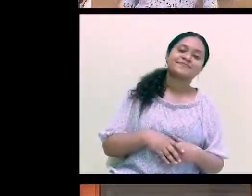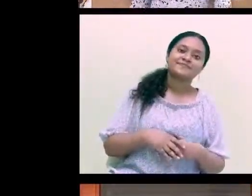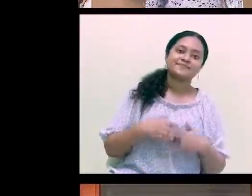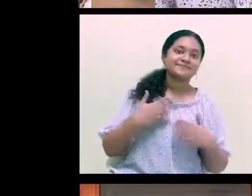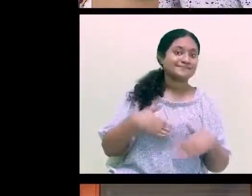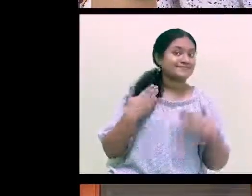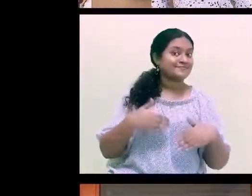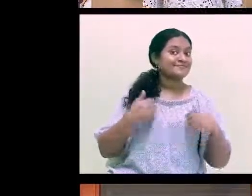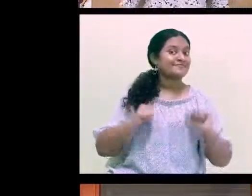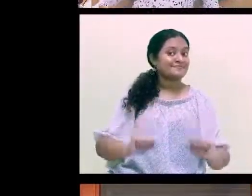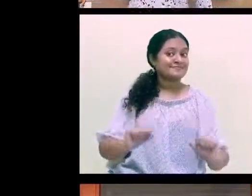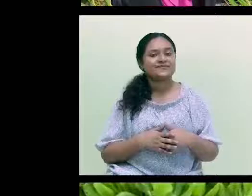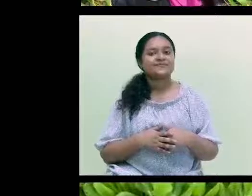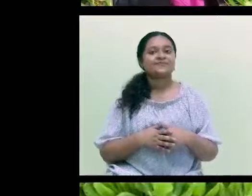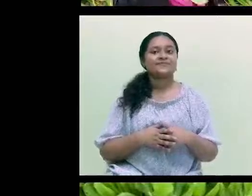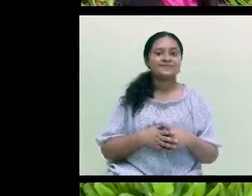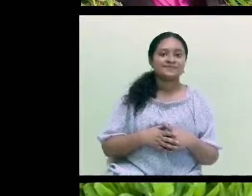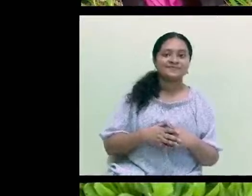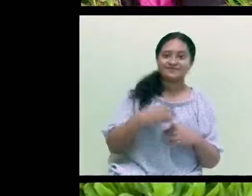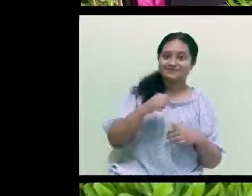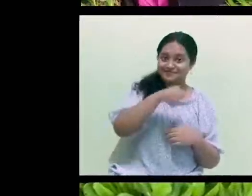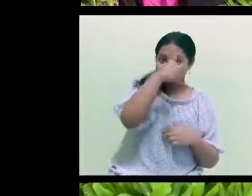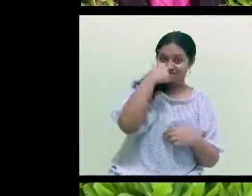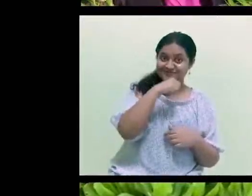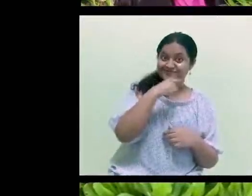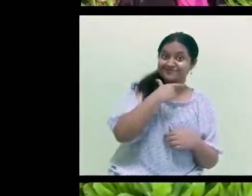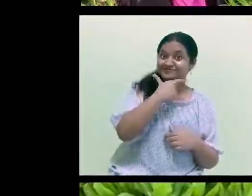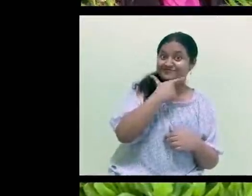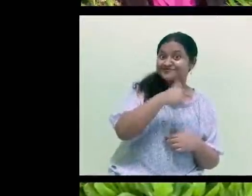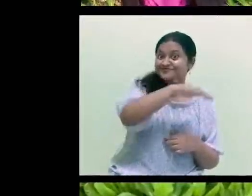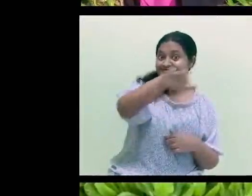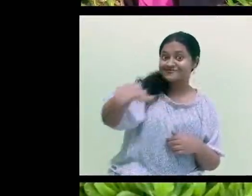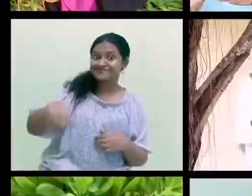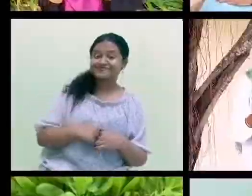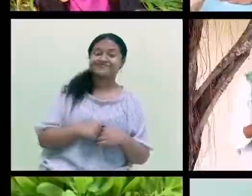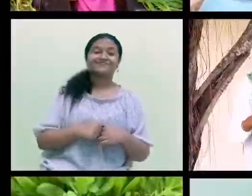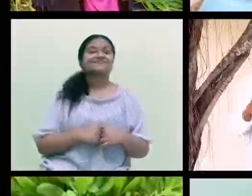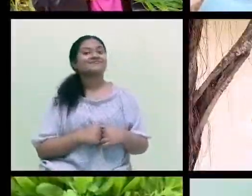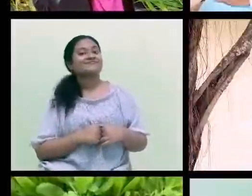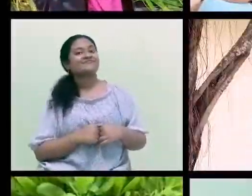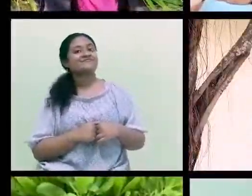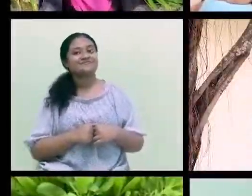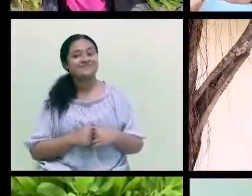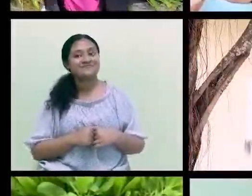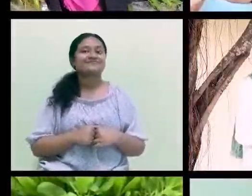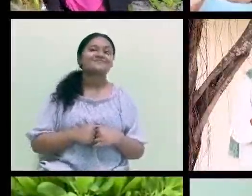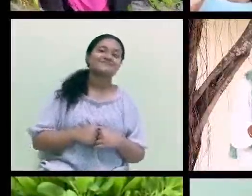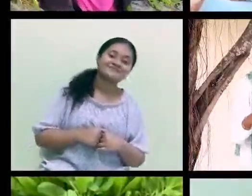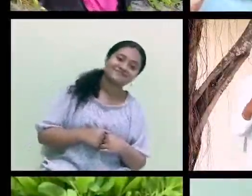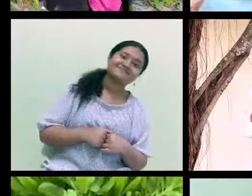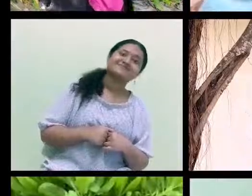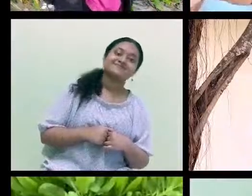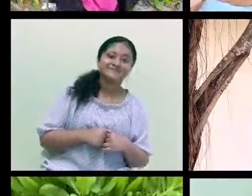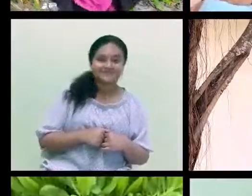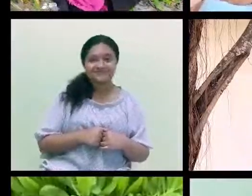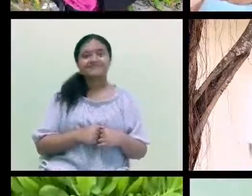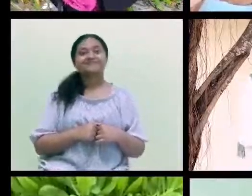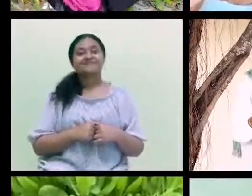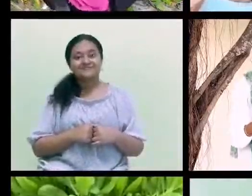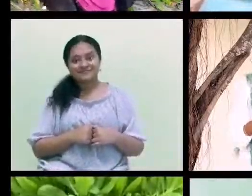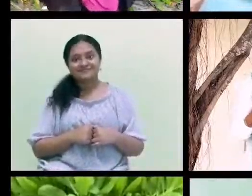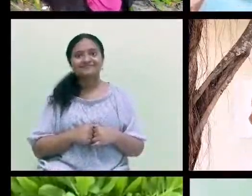be happy. Listen to what I say. In your life expect some troubles.